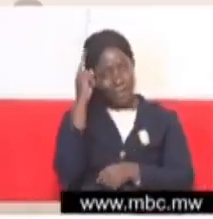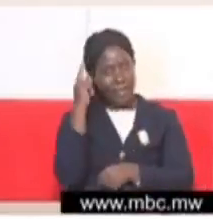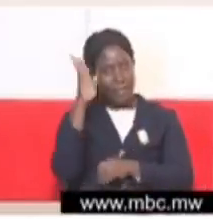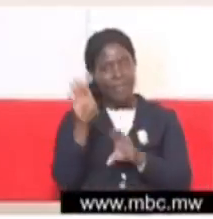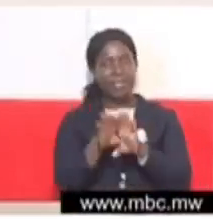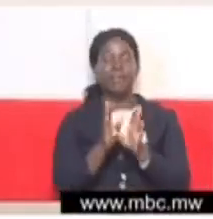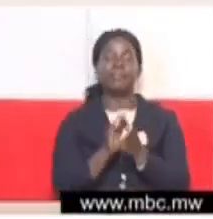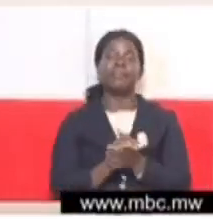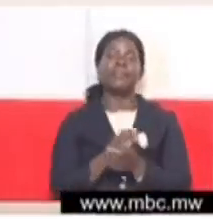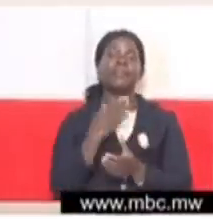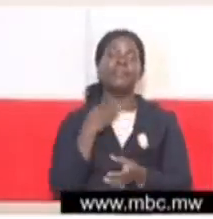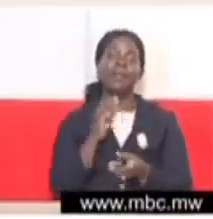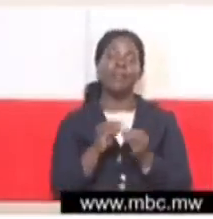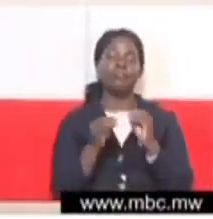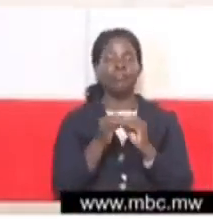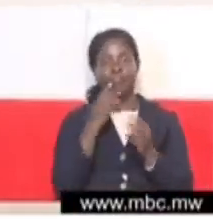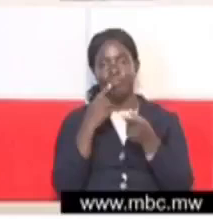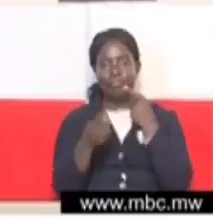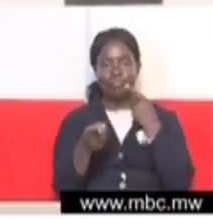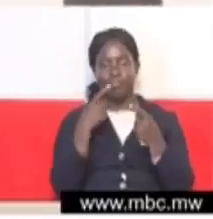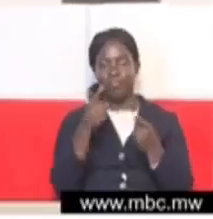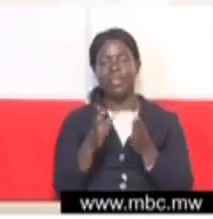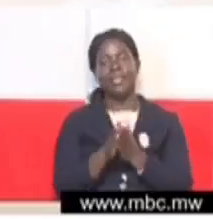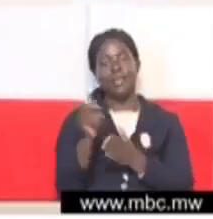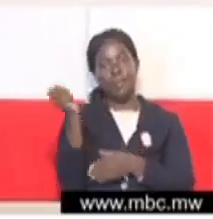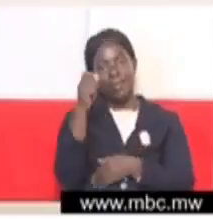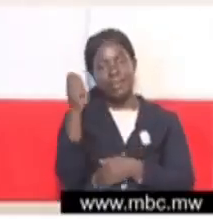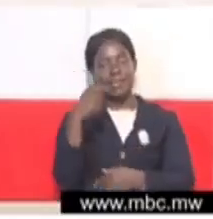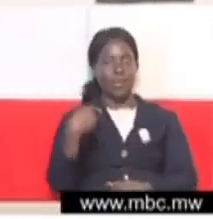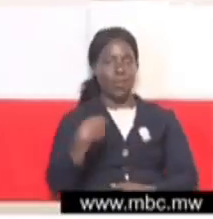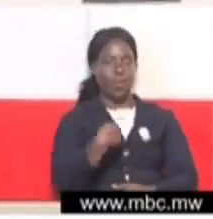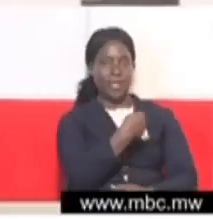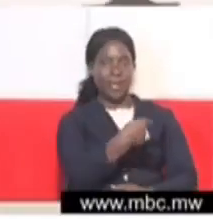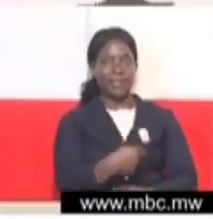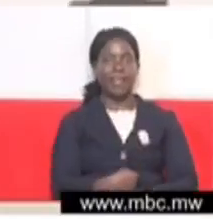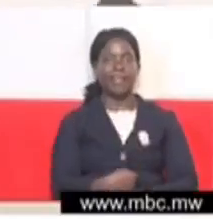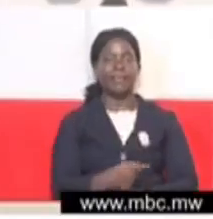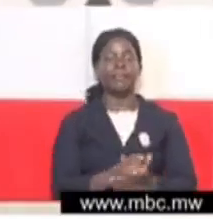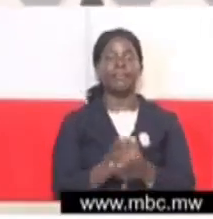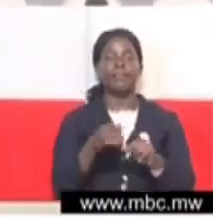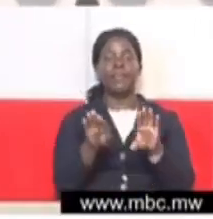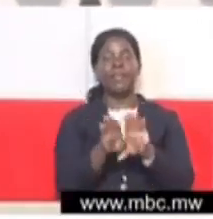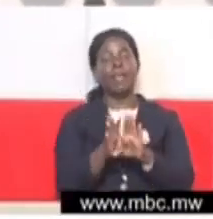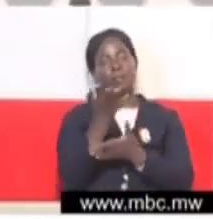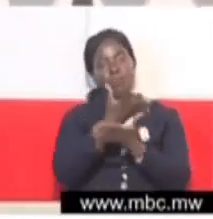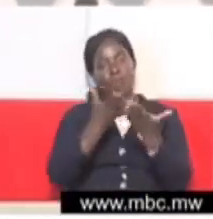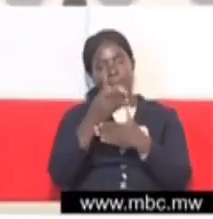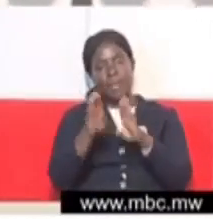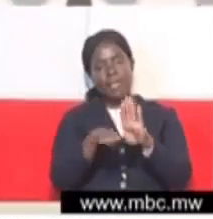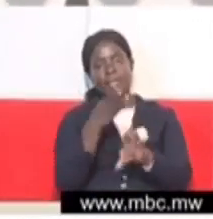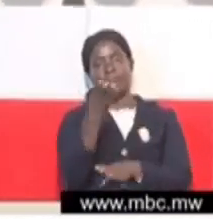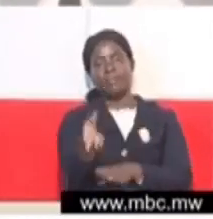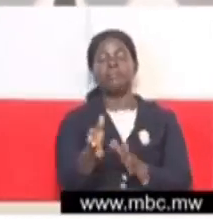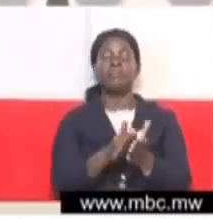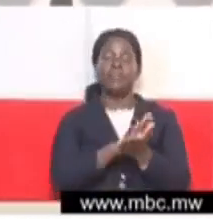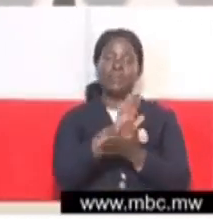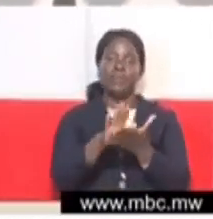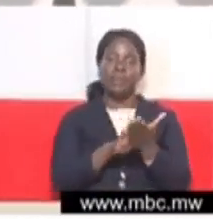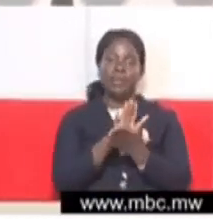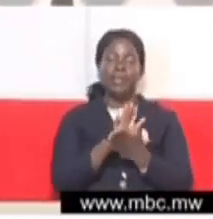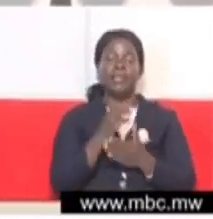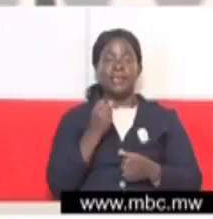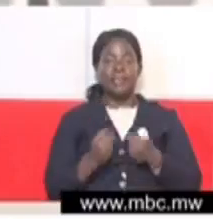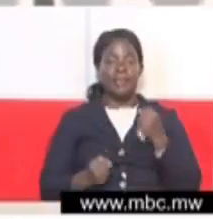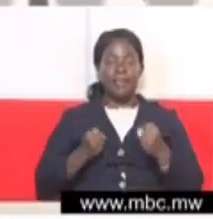scheduled to hold bilateral talks with President Xi Jinping of the Republic of China. These discussions are expected to strengthen the